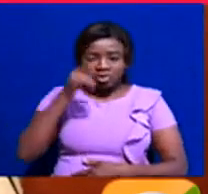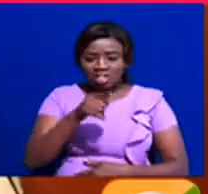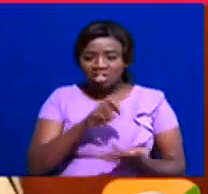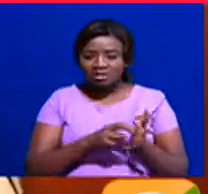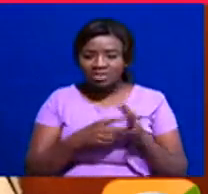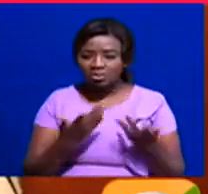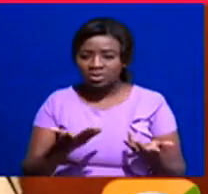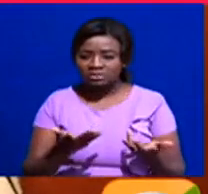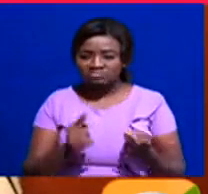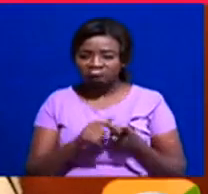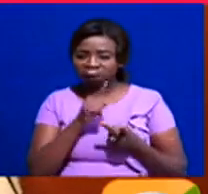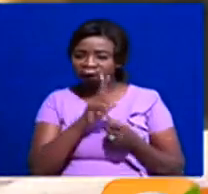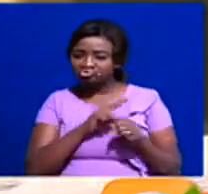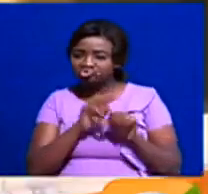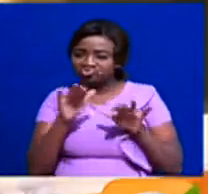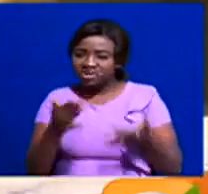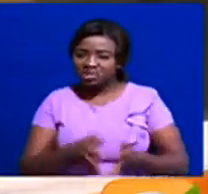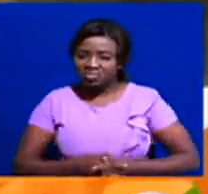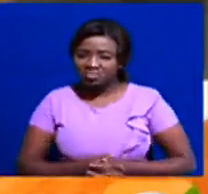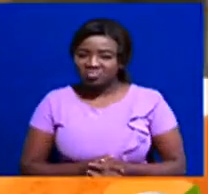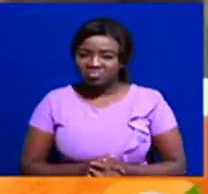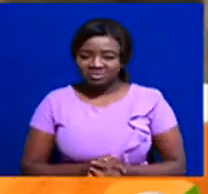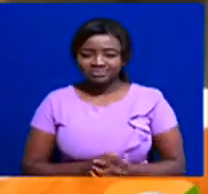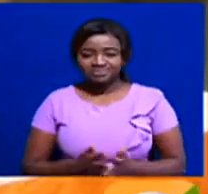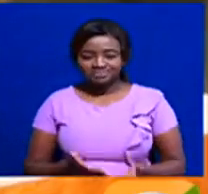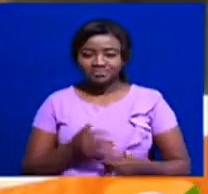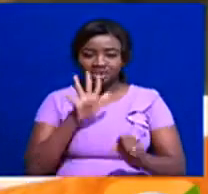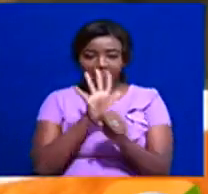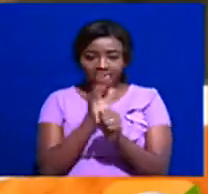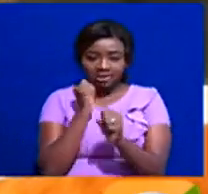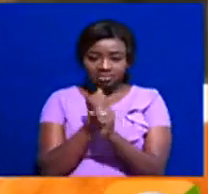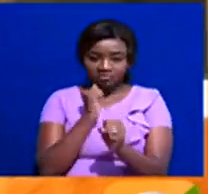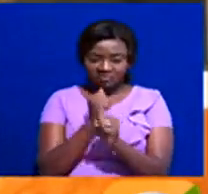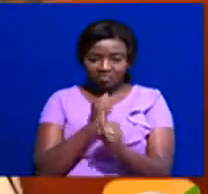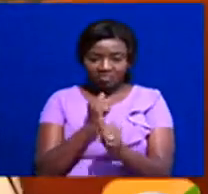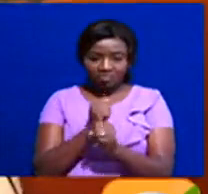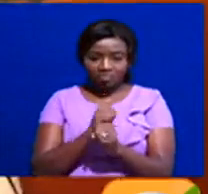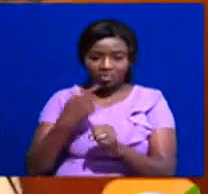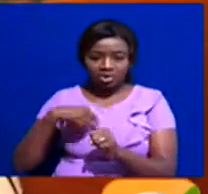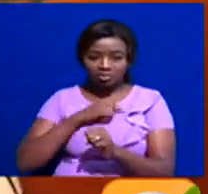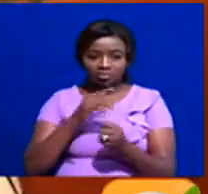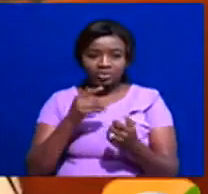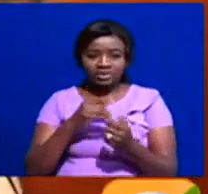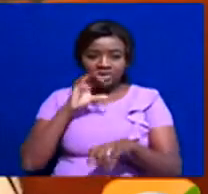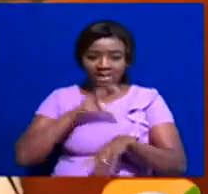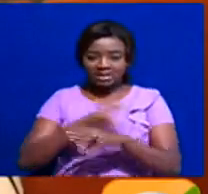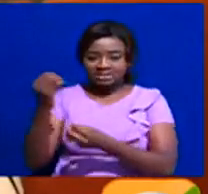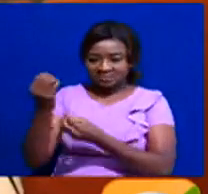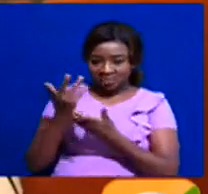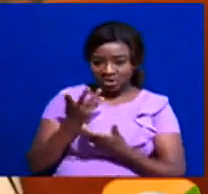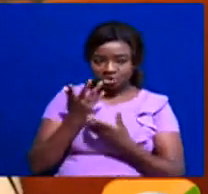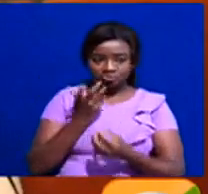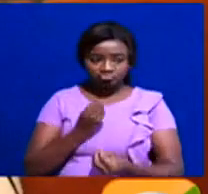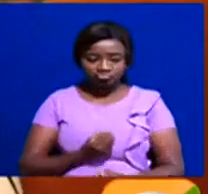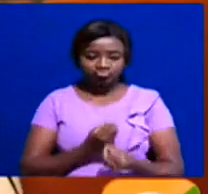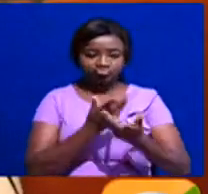and how it can be utilized and optimized. So a lot of the work we do is we get it through referrals, but we also do